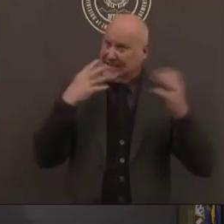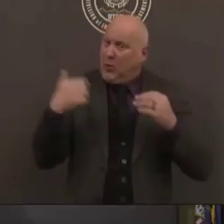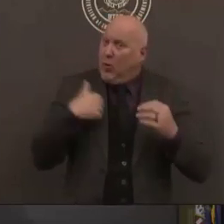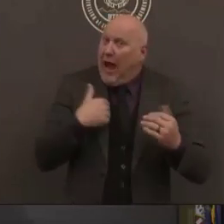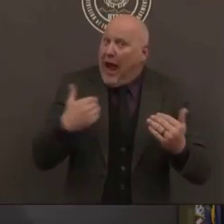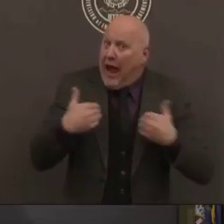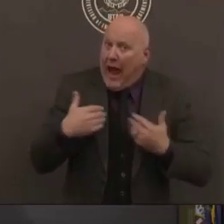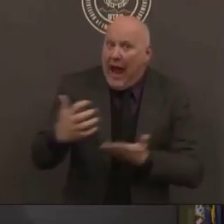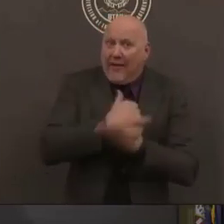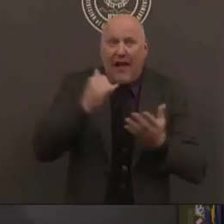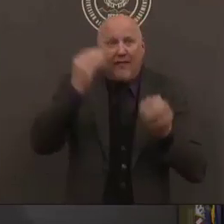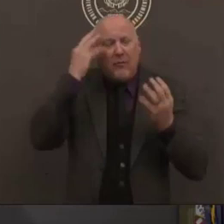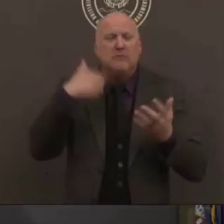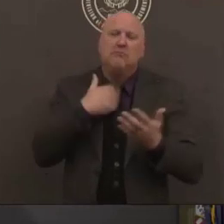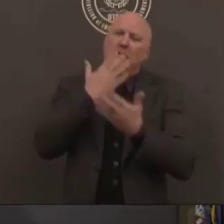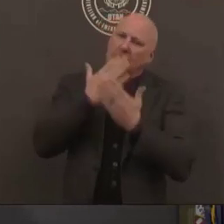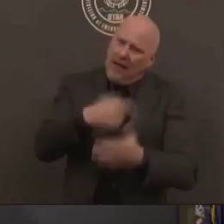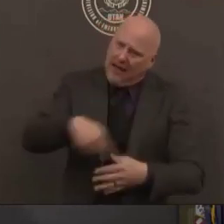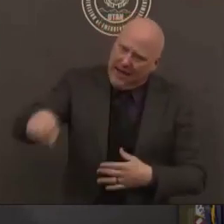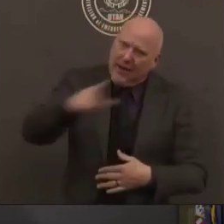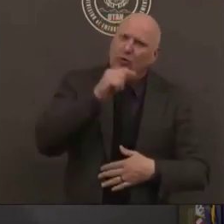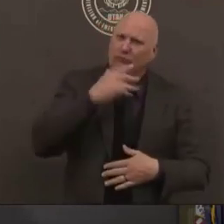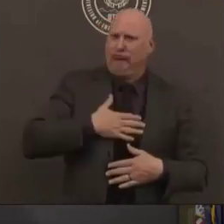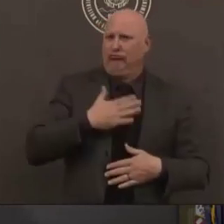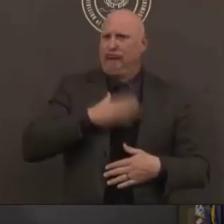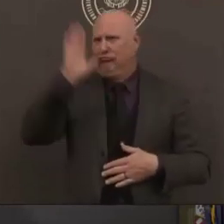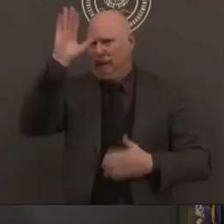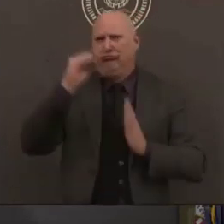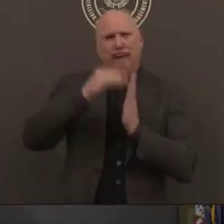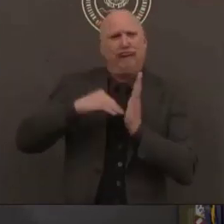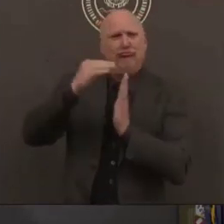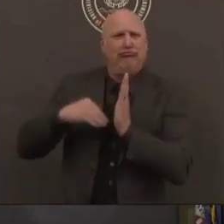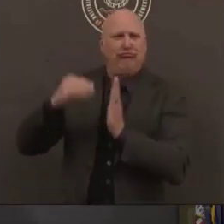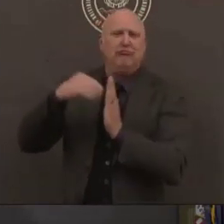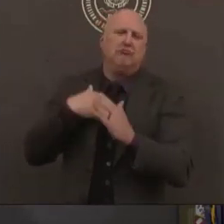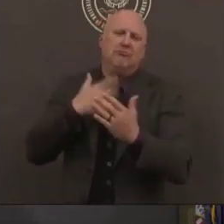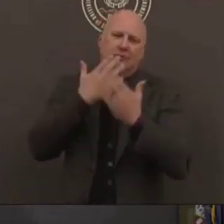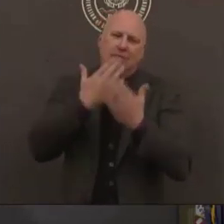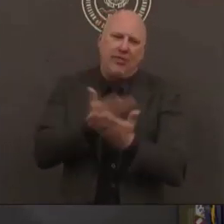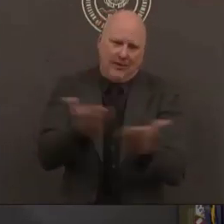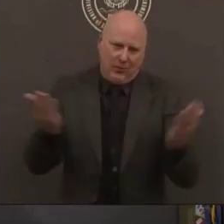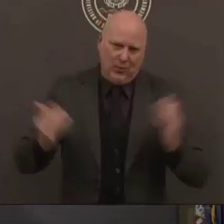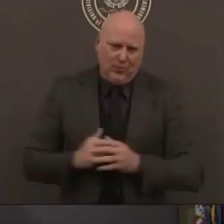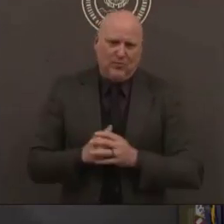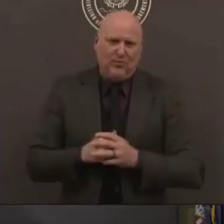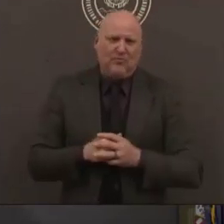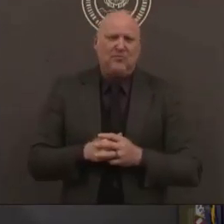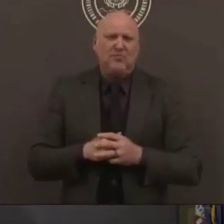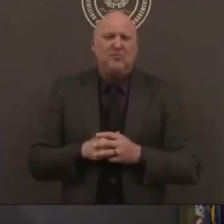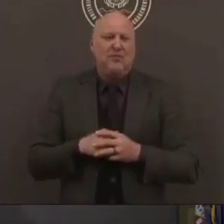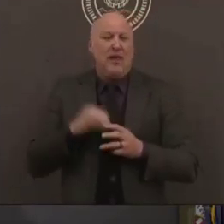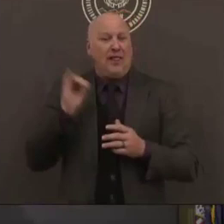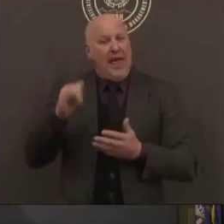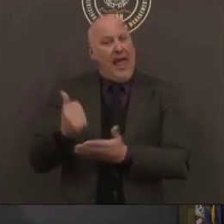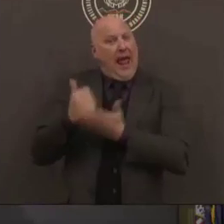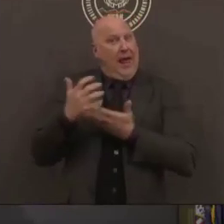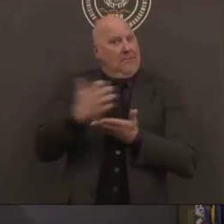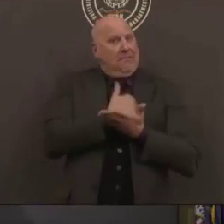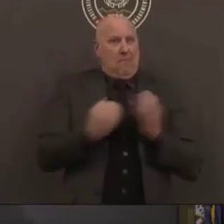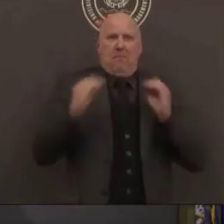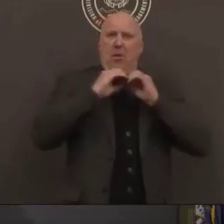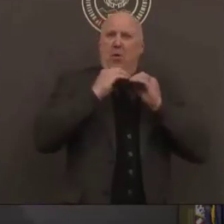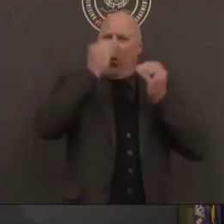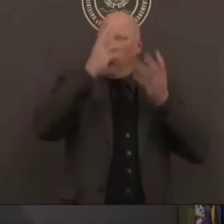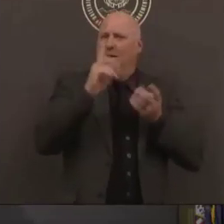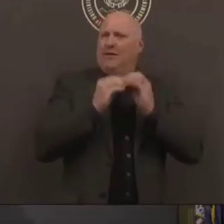out and to help us understand what their health status was. And that gave the Utah Department of Health some valuable information.